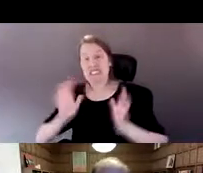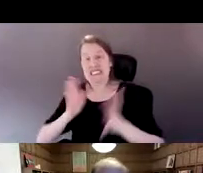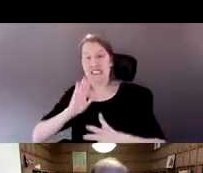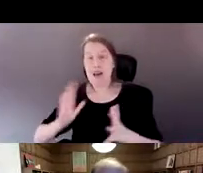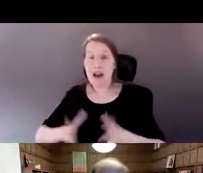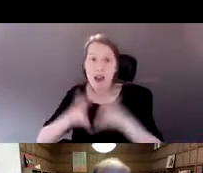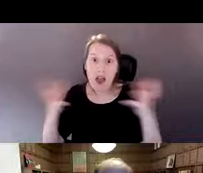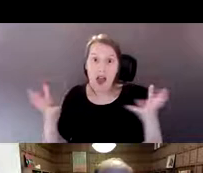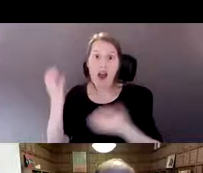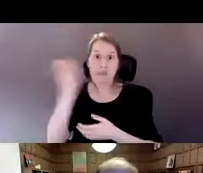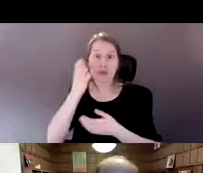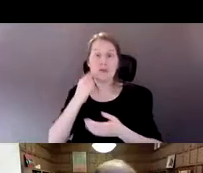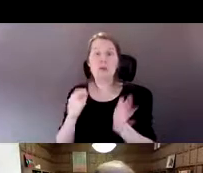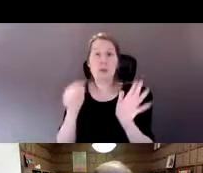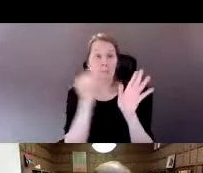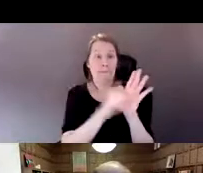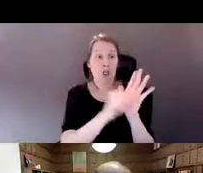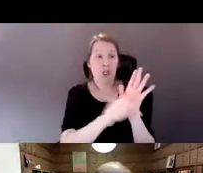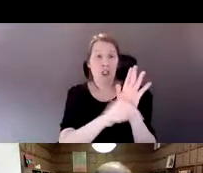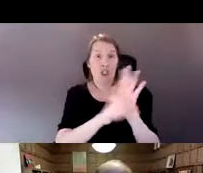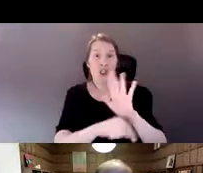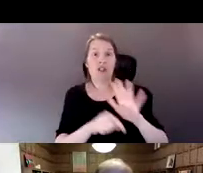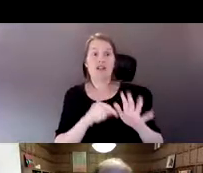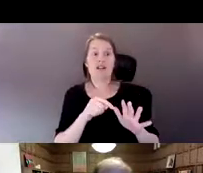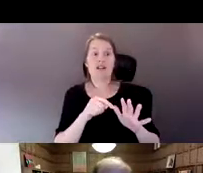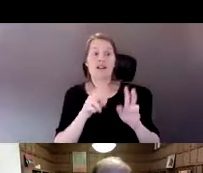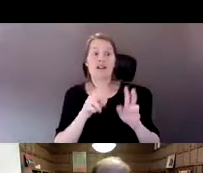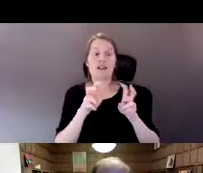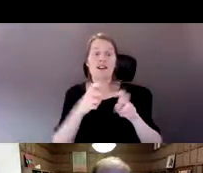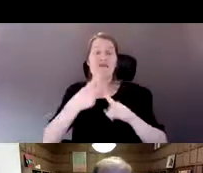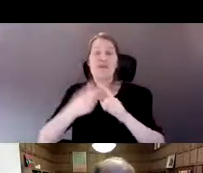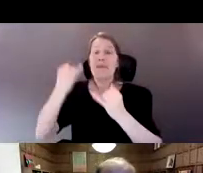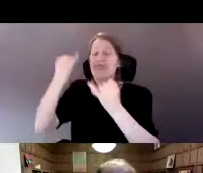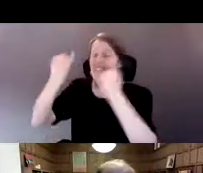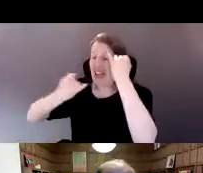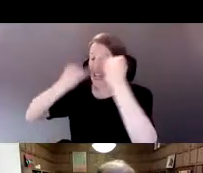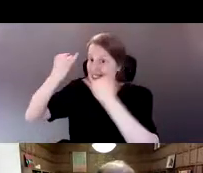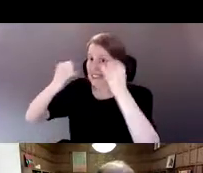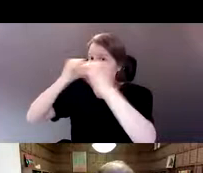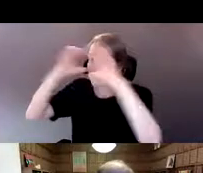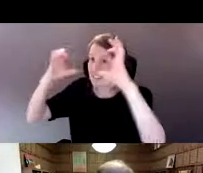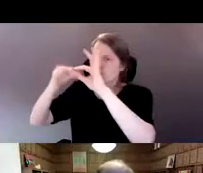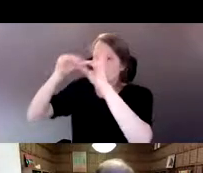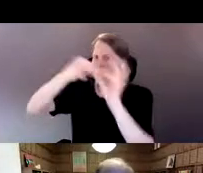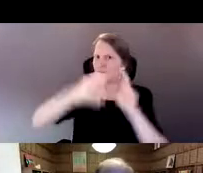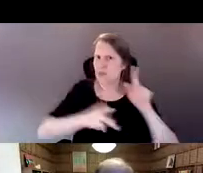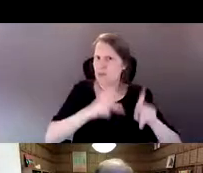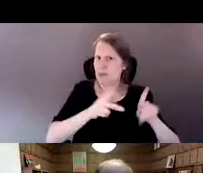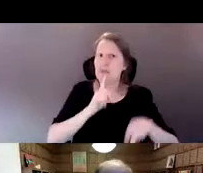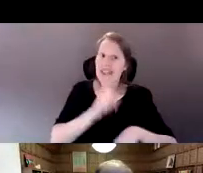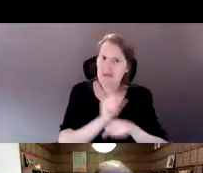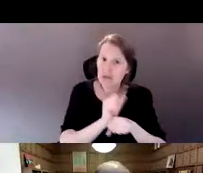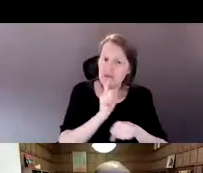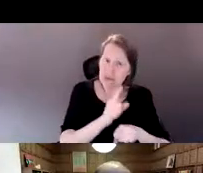to murderously purge itself from the Judaism that they thought afflicted it, can only be